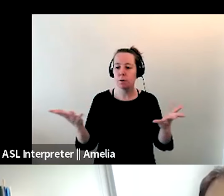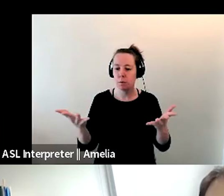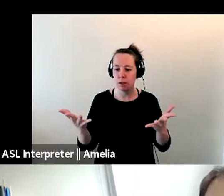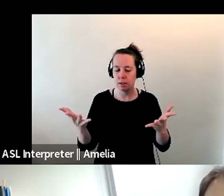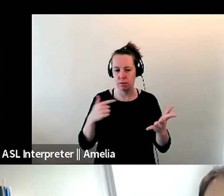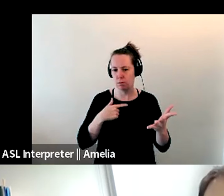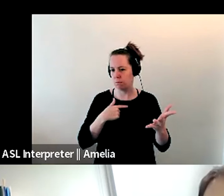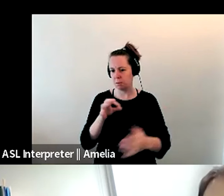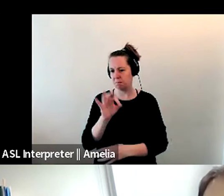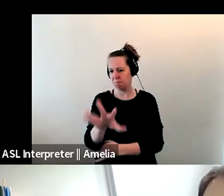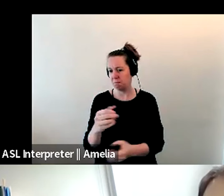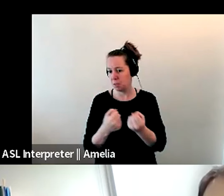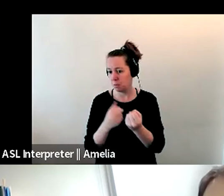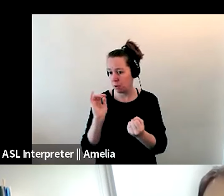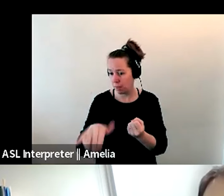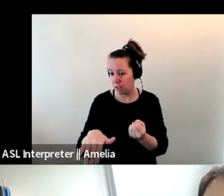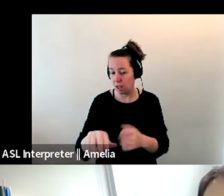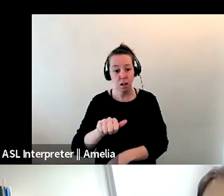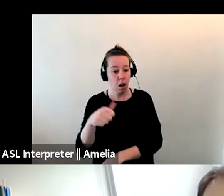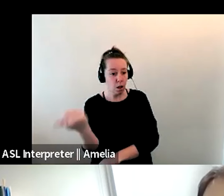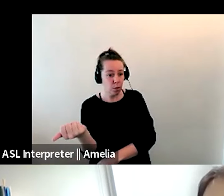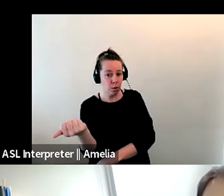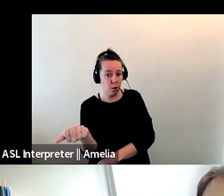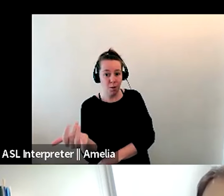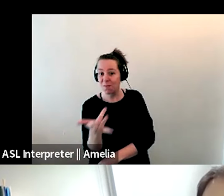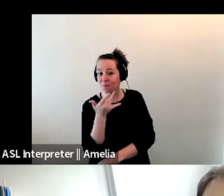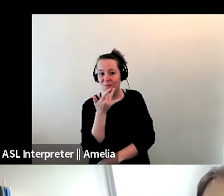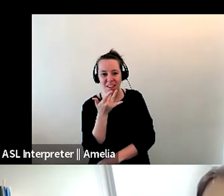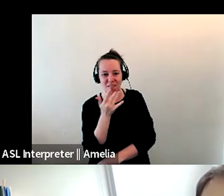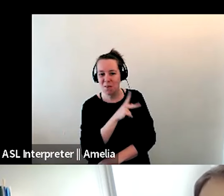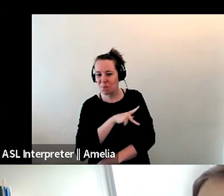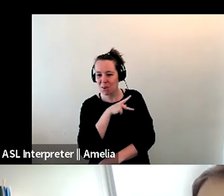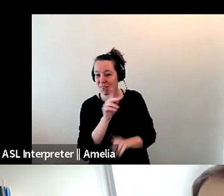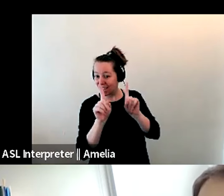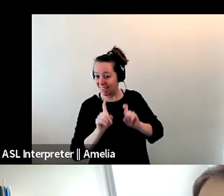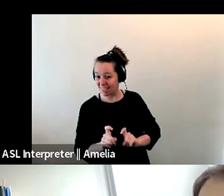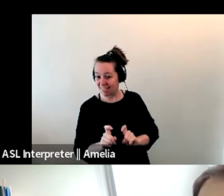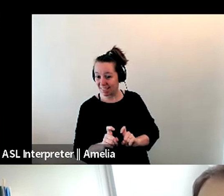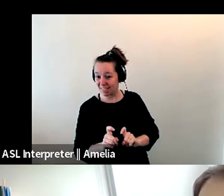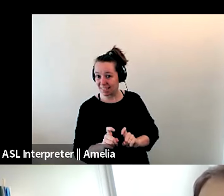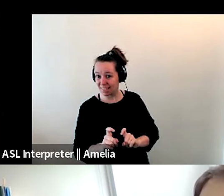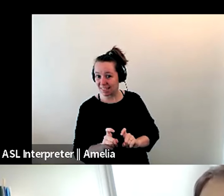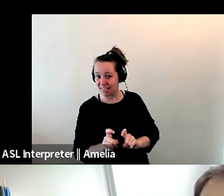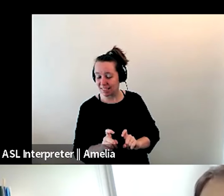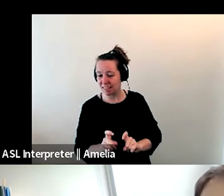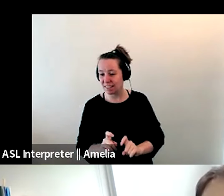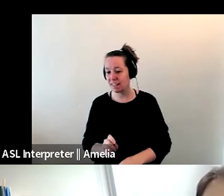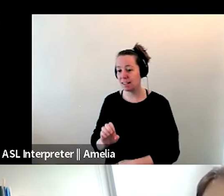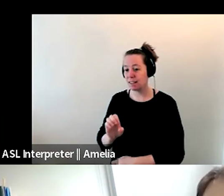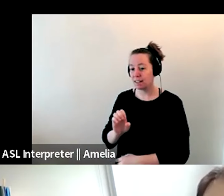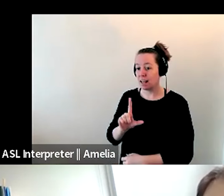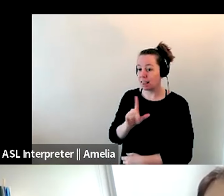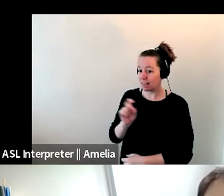inventory. Anybody else have any favorites that they like? I like Clifton's strengths.